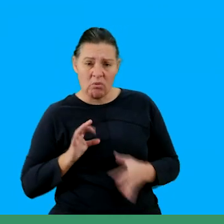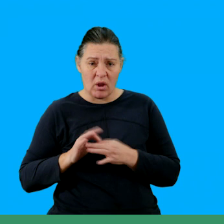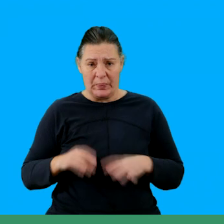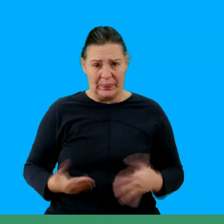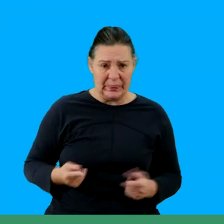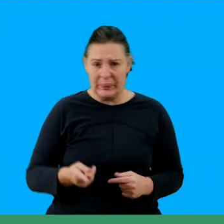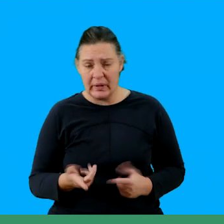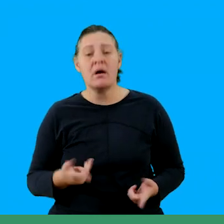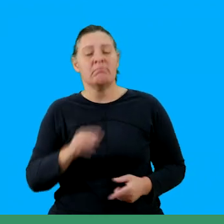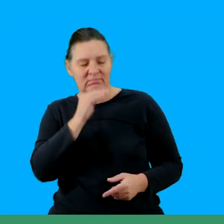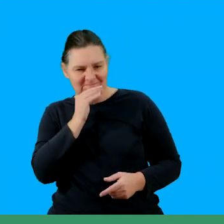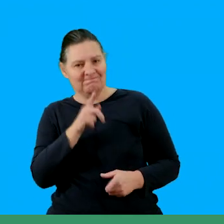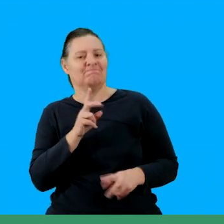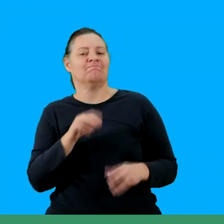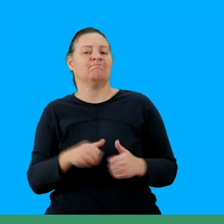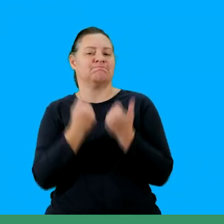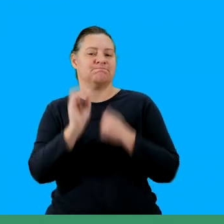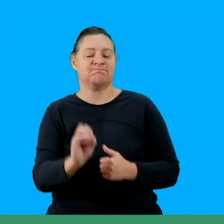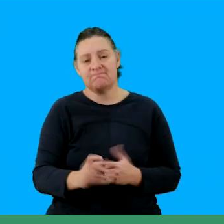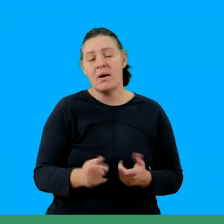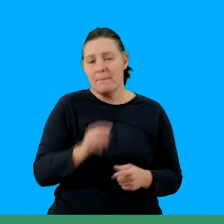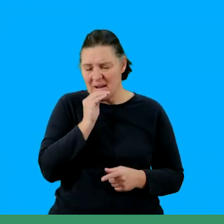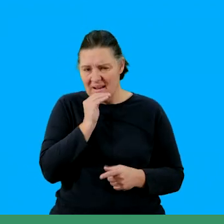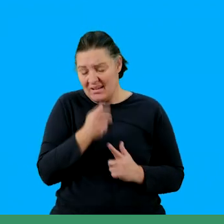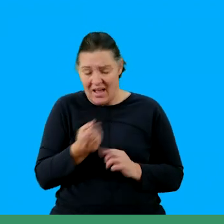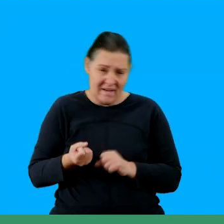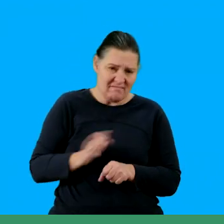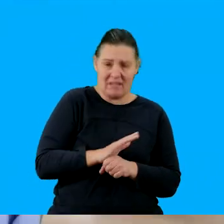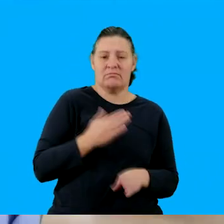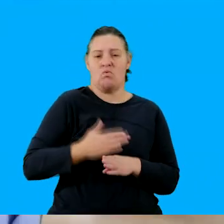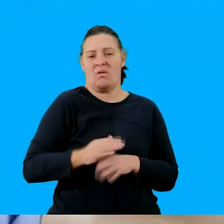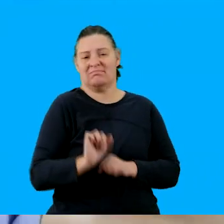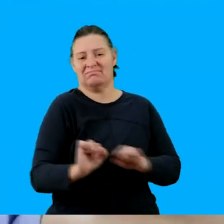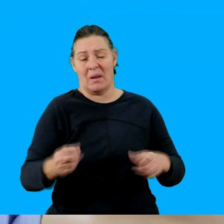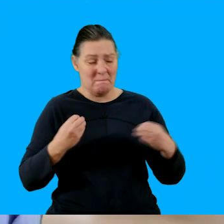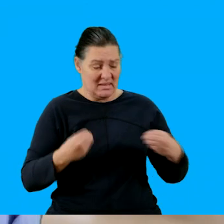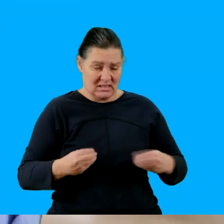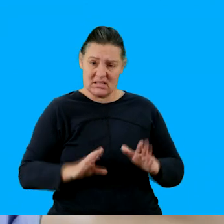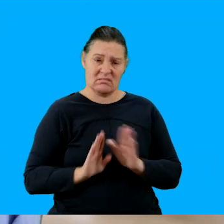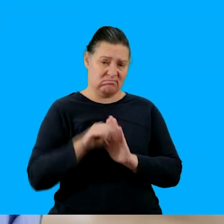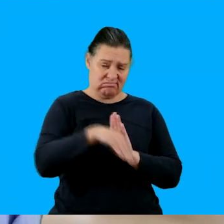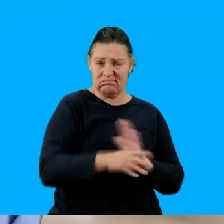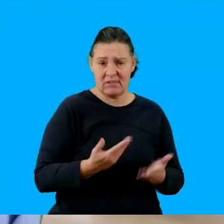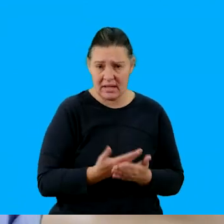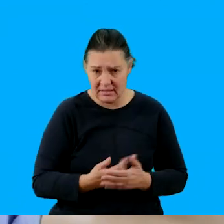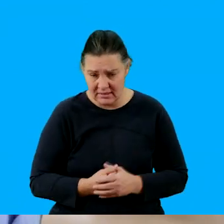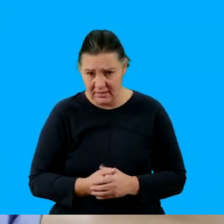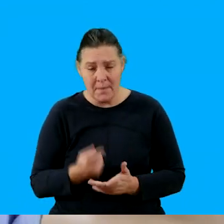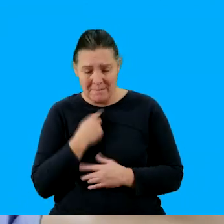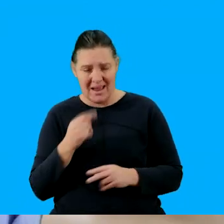working relationship with the employees, it becomes a challenge, which can also affect productivity of the business. So that is the